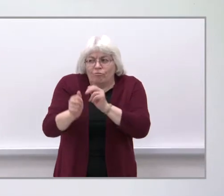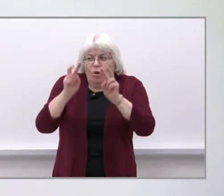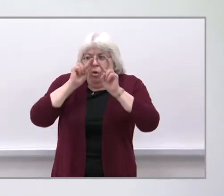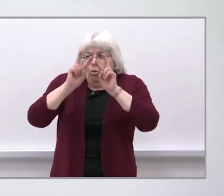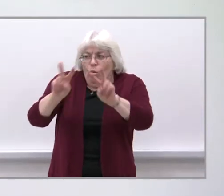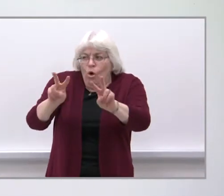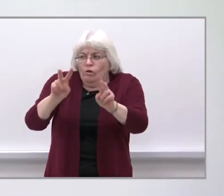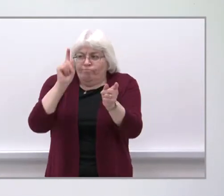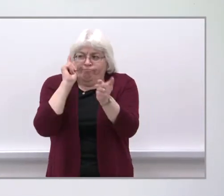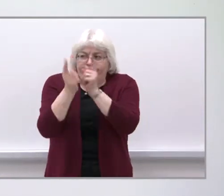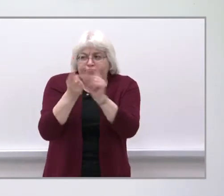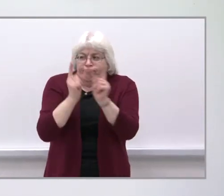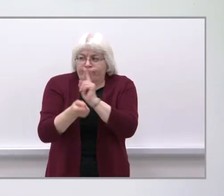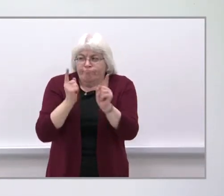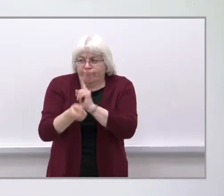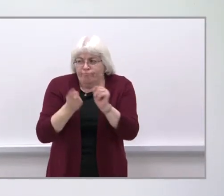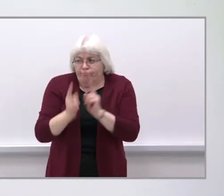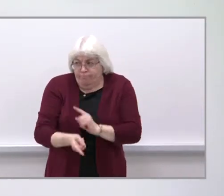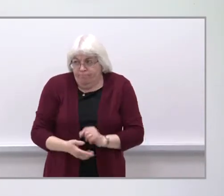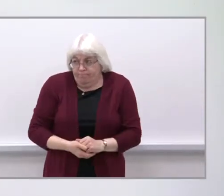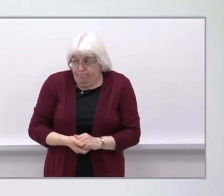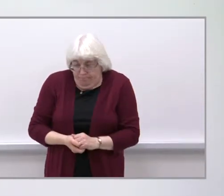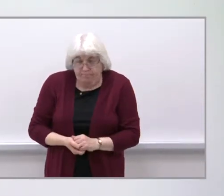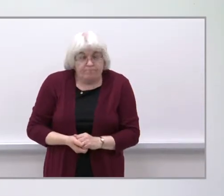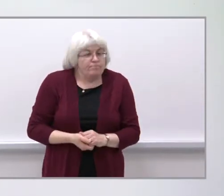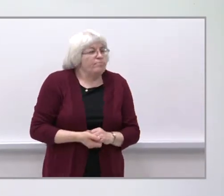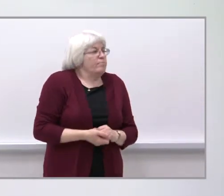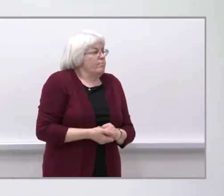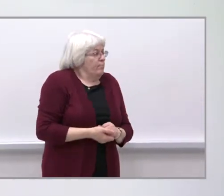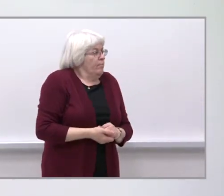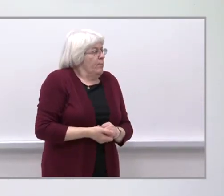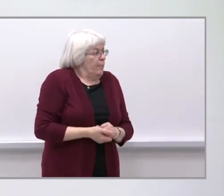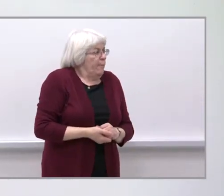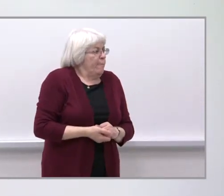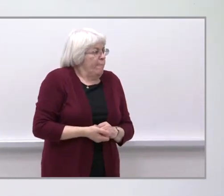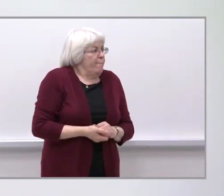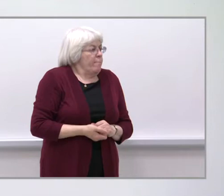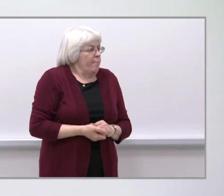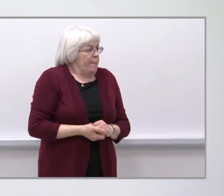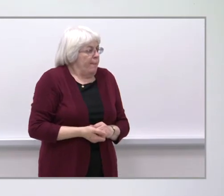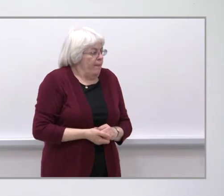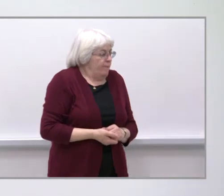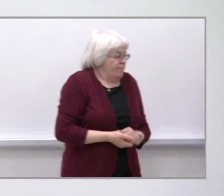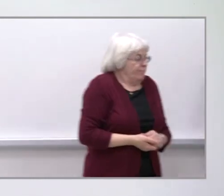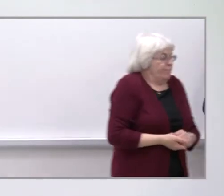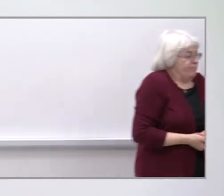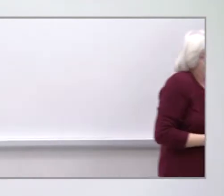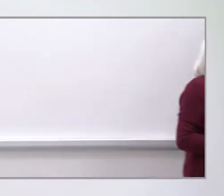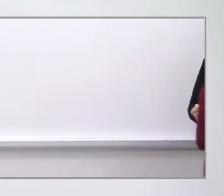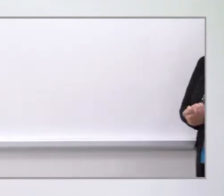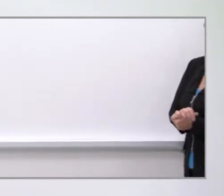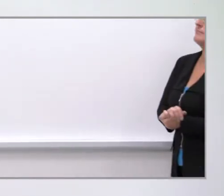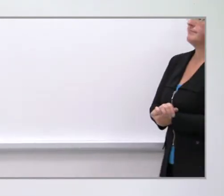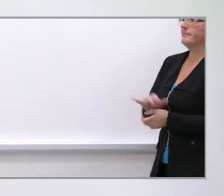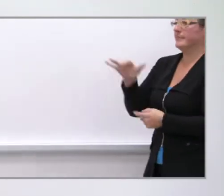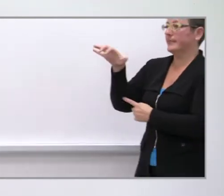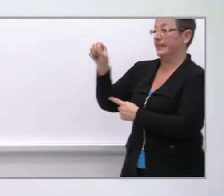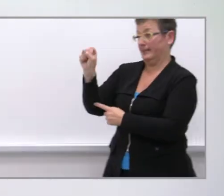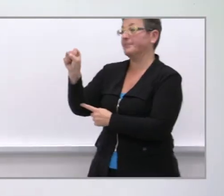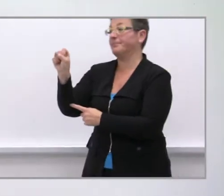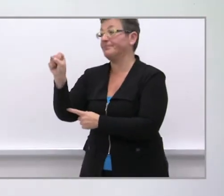It has to be somebody who's very, very qualified at being able to interpret the information.